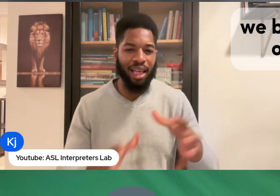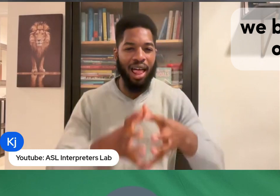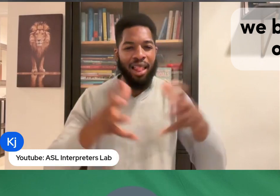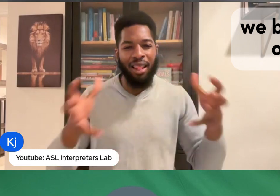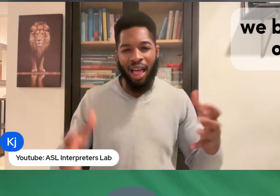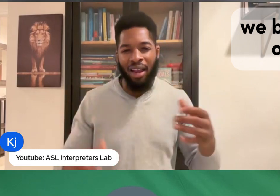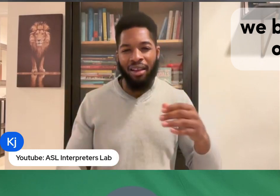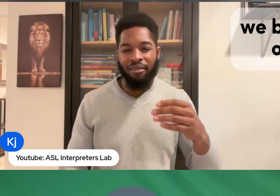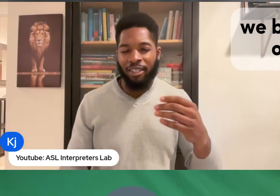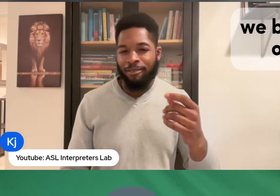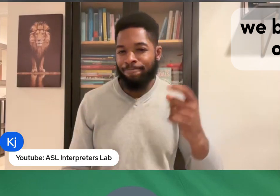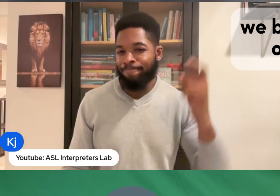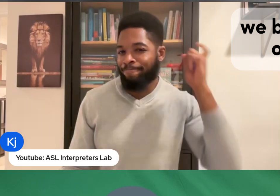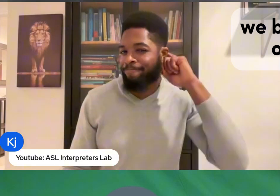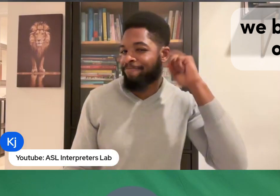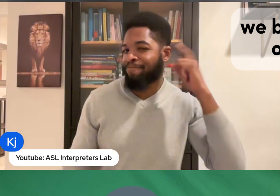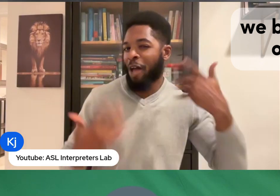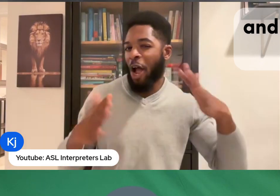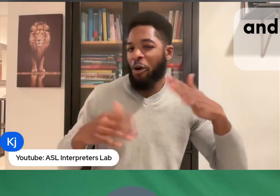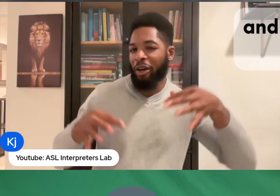and listening